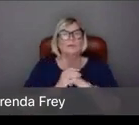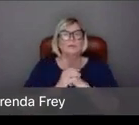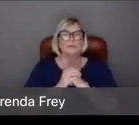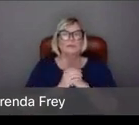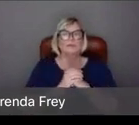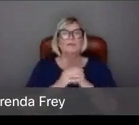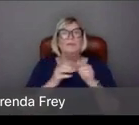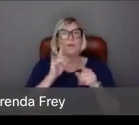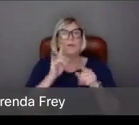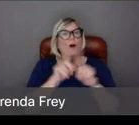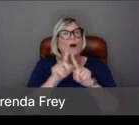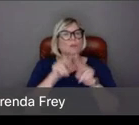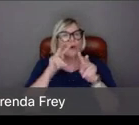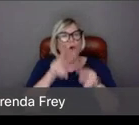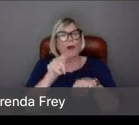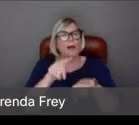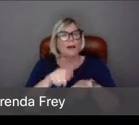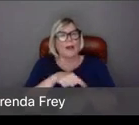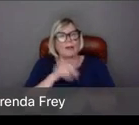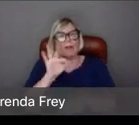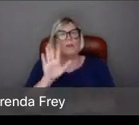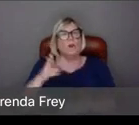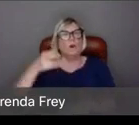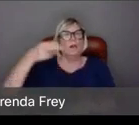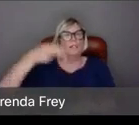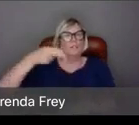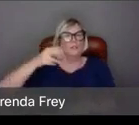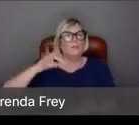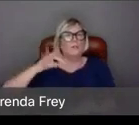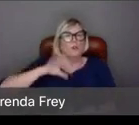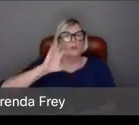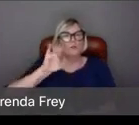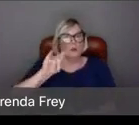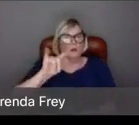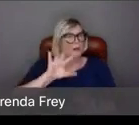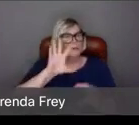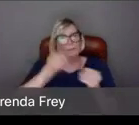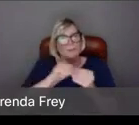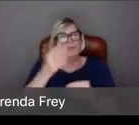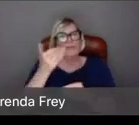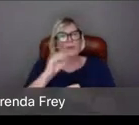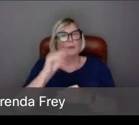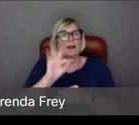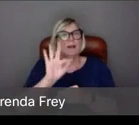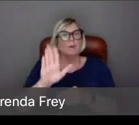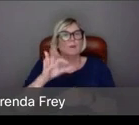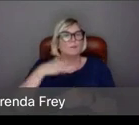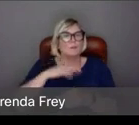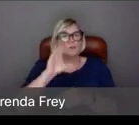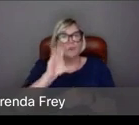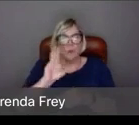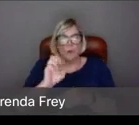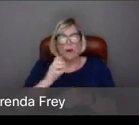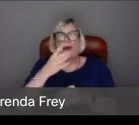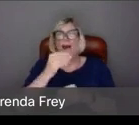It'll also look at the length of credit history. So that makes up 15% of the score. And how long have you been using credit? So